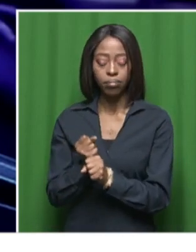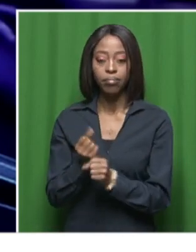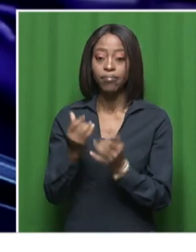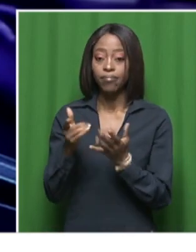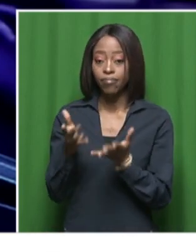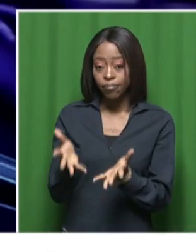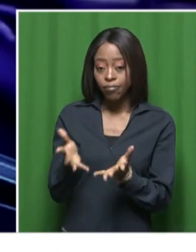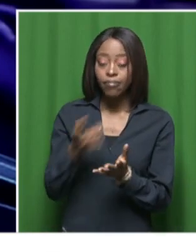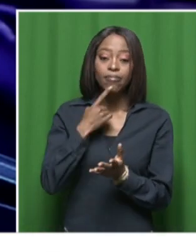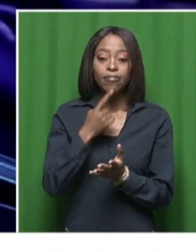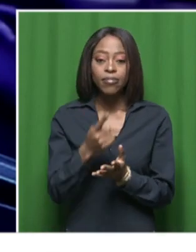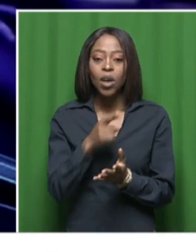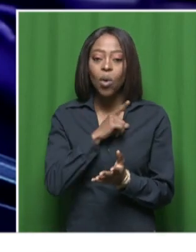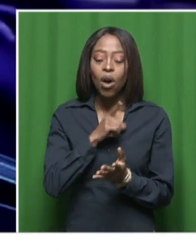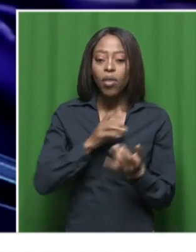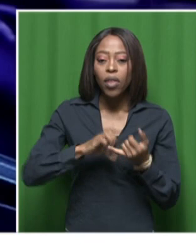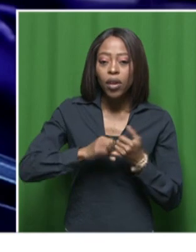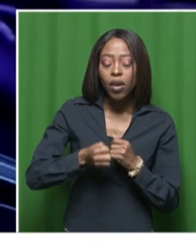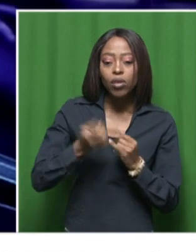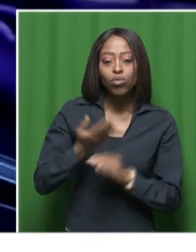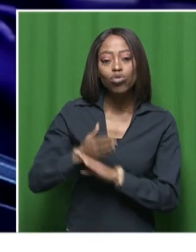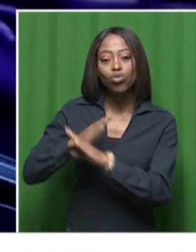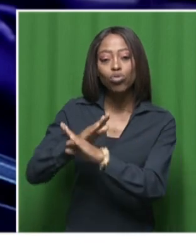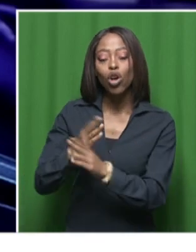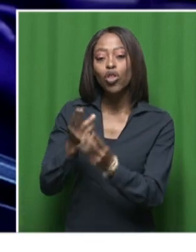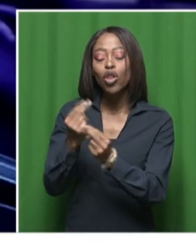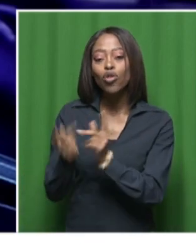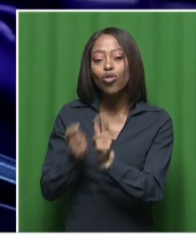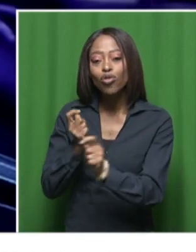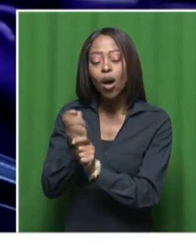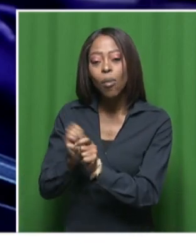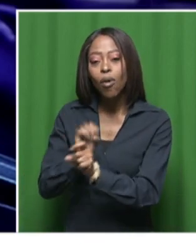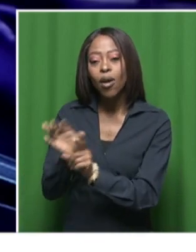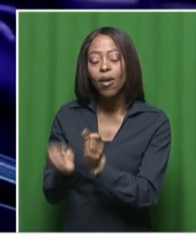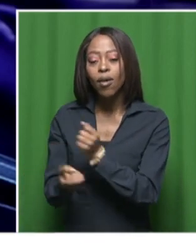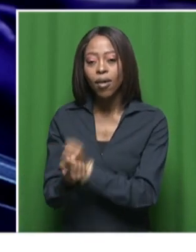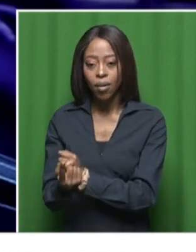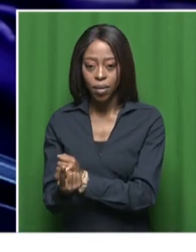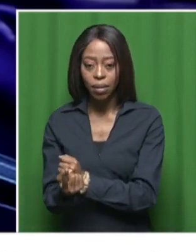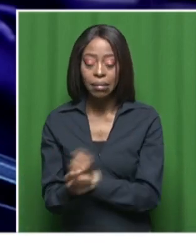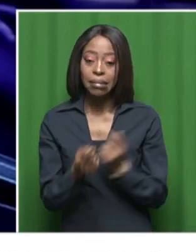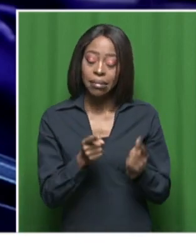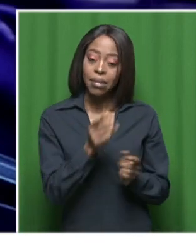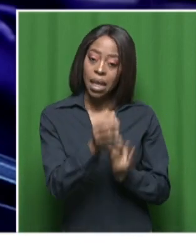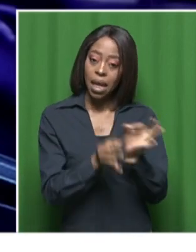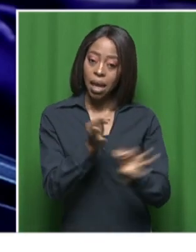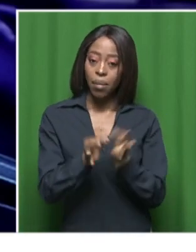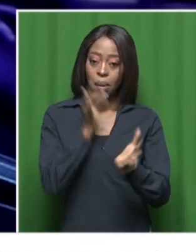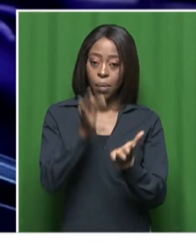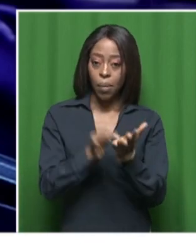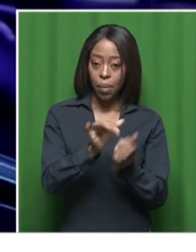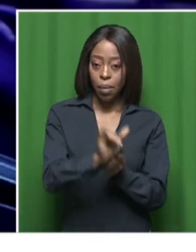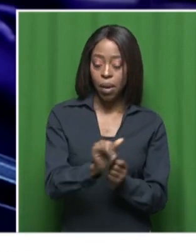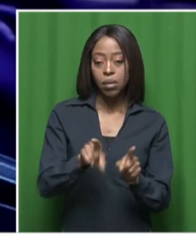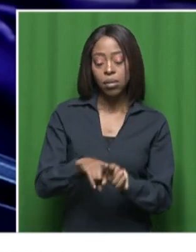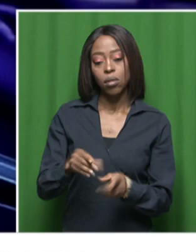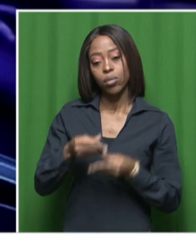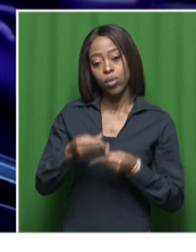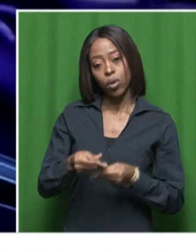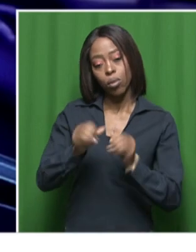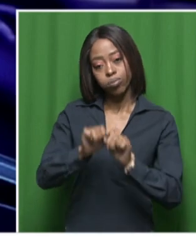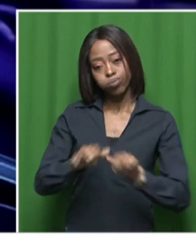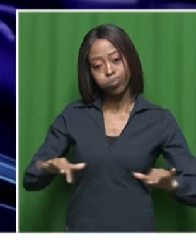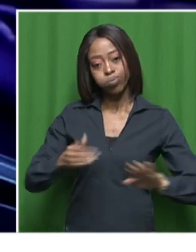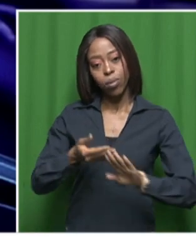order to counter whatever new strain of the virus emerges. The FDA outlined its proposals in a set of documents released ahead